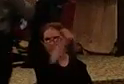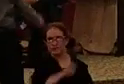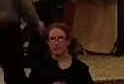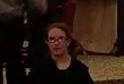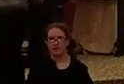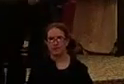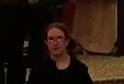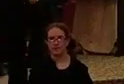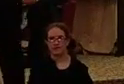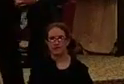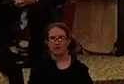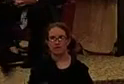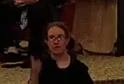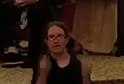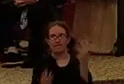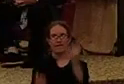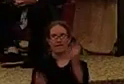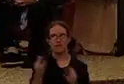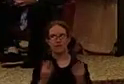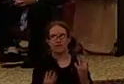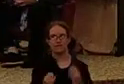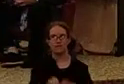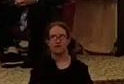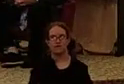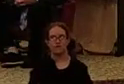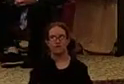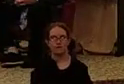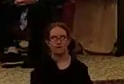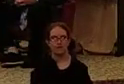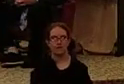an everlasting fire.